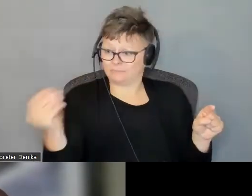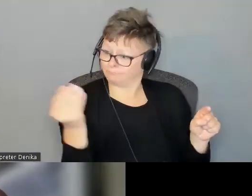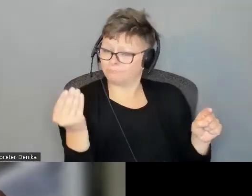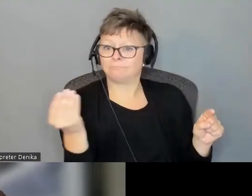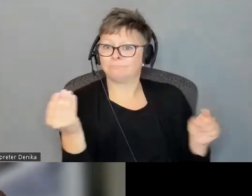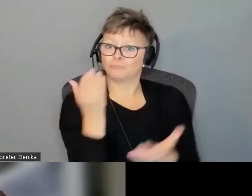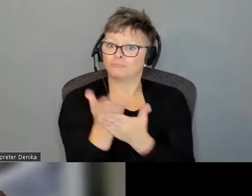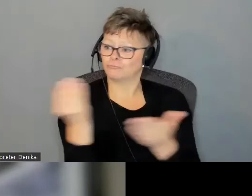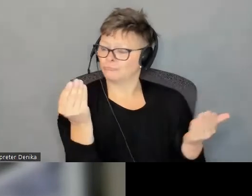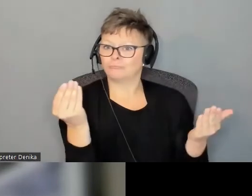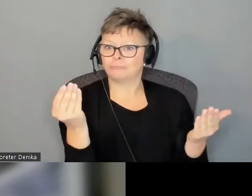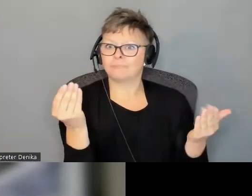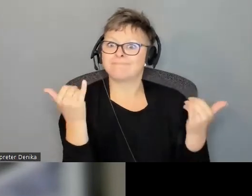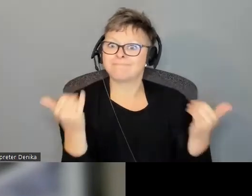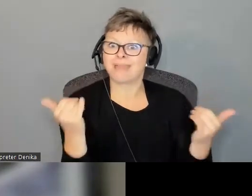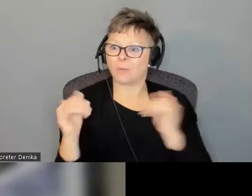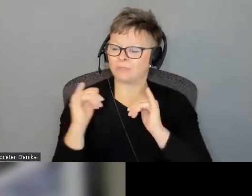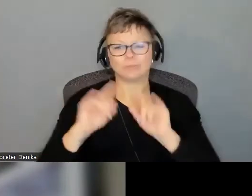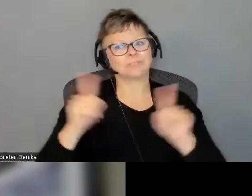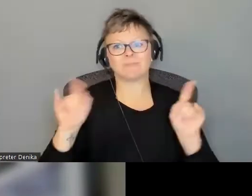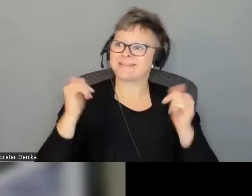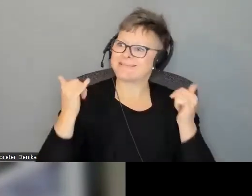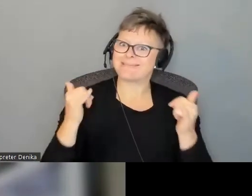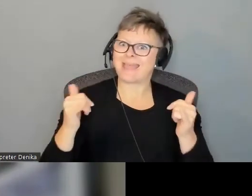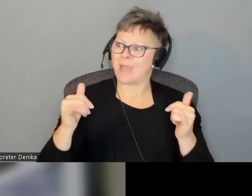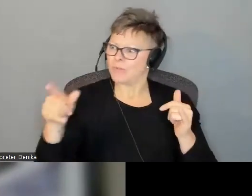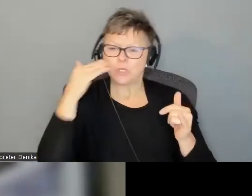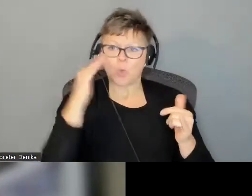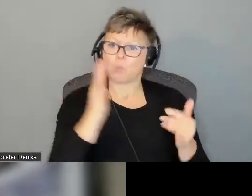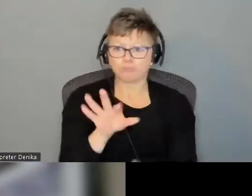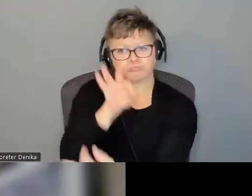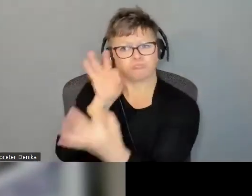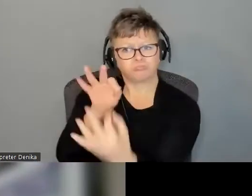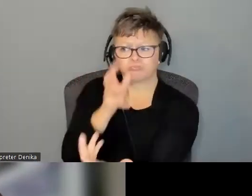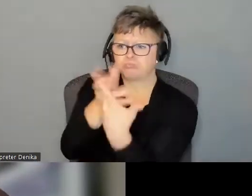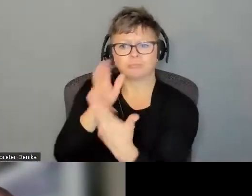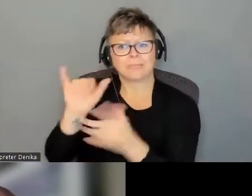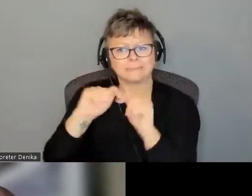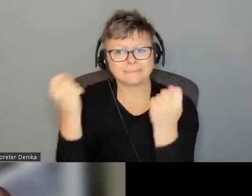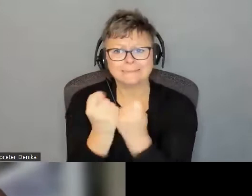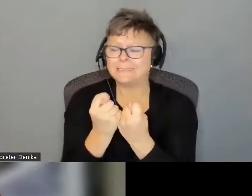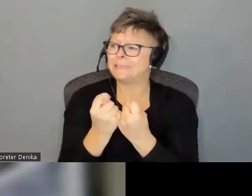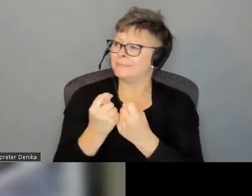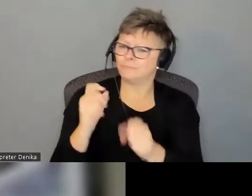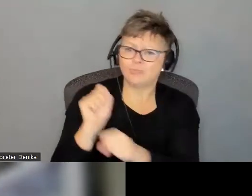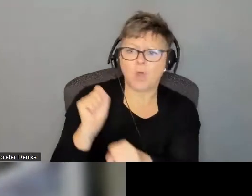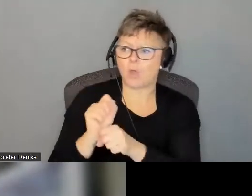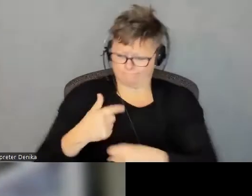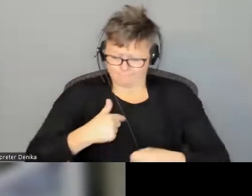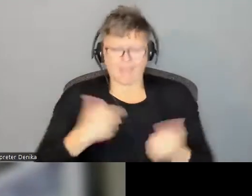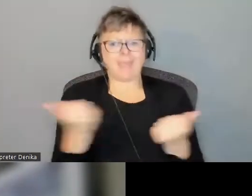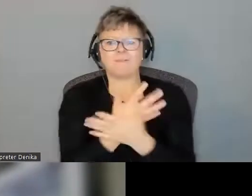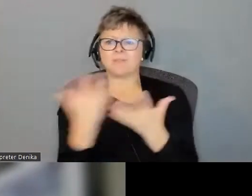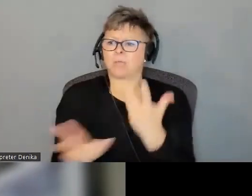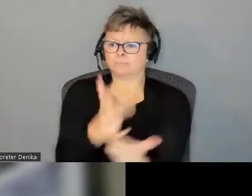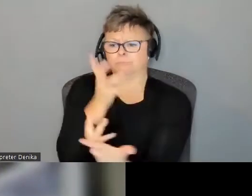So now Frank knows that this person is going to be a good fit with my team. He's going to be a good fit with the job. He's going to be a good fit with me. He's not thinking, okay, what